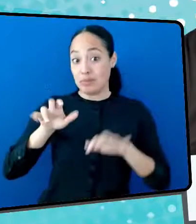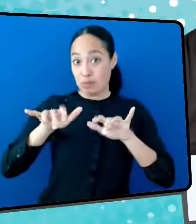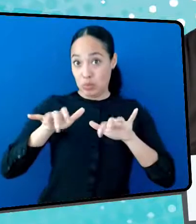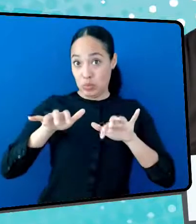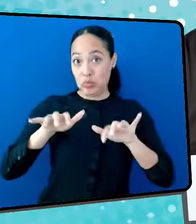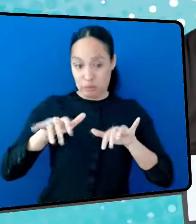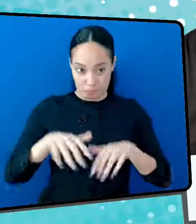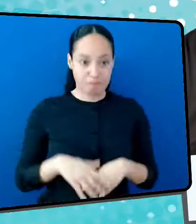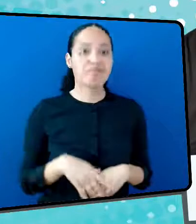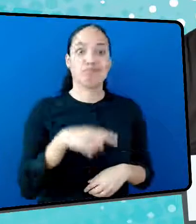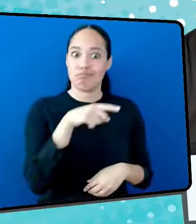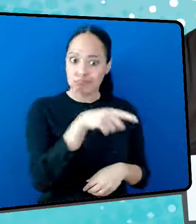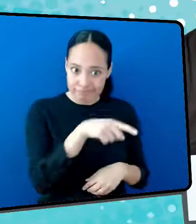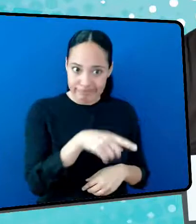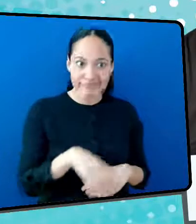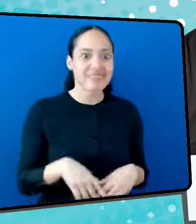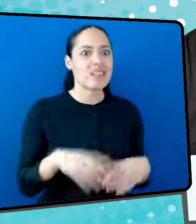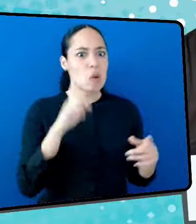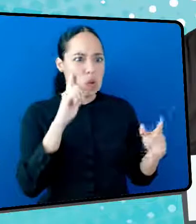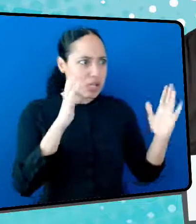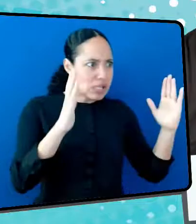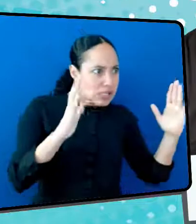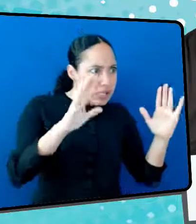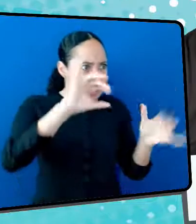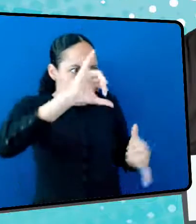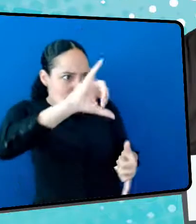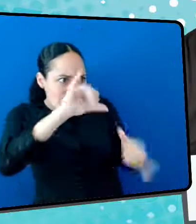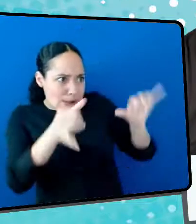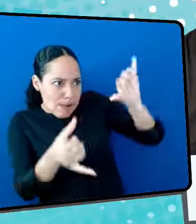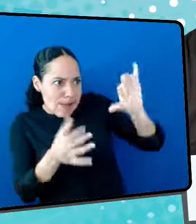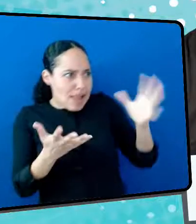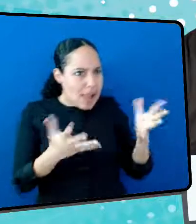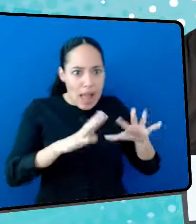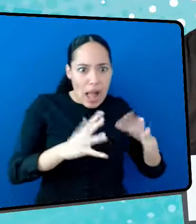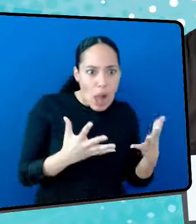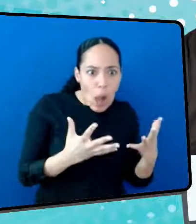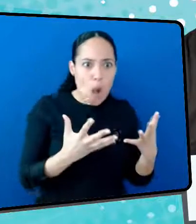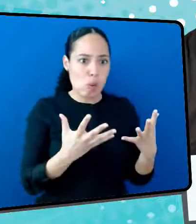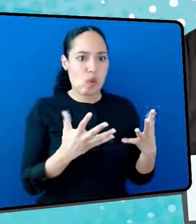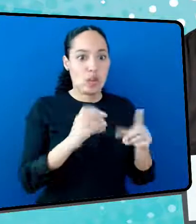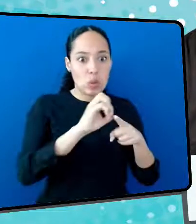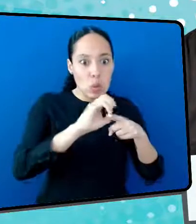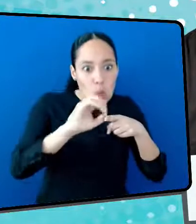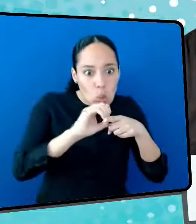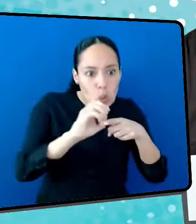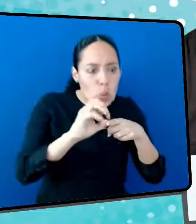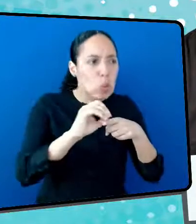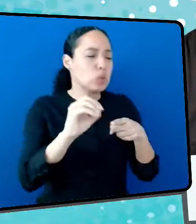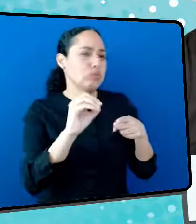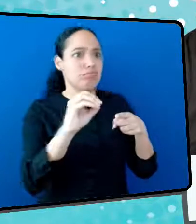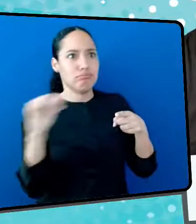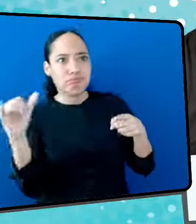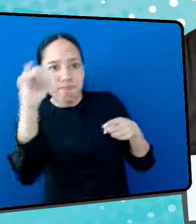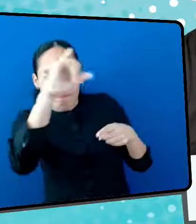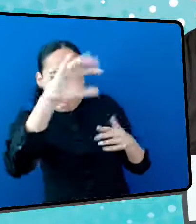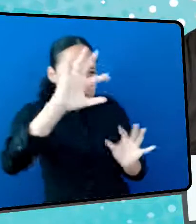And having to pass messages individually, like code the individual message passing, right? So it's pretty hardcore, good